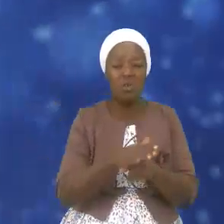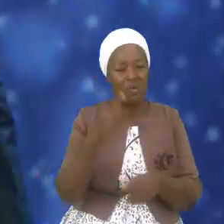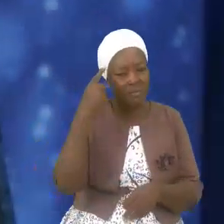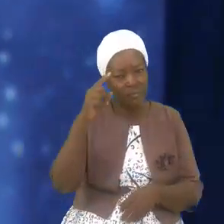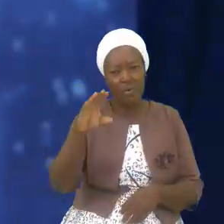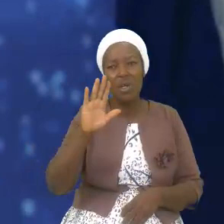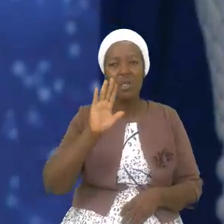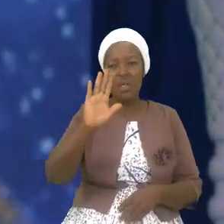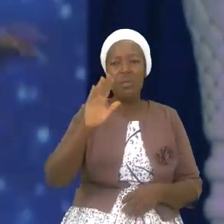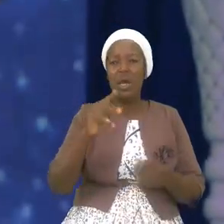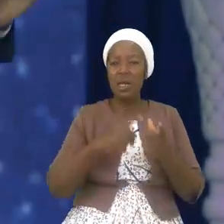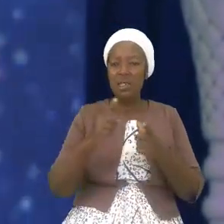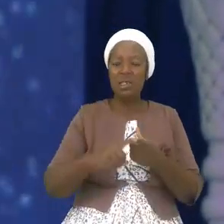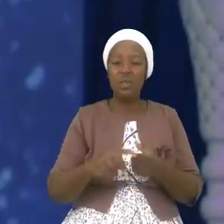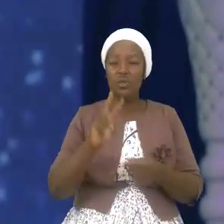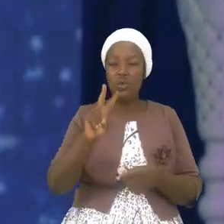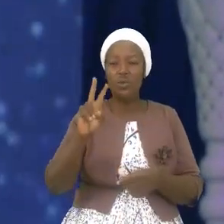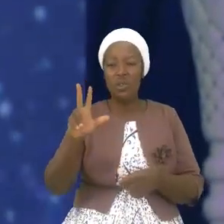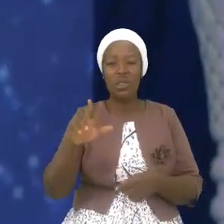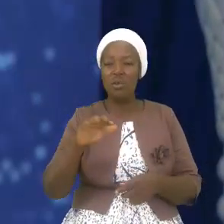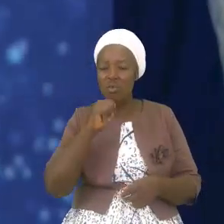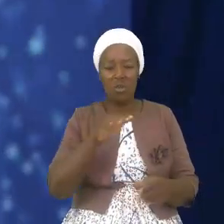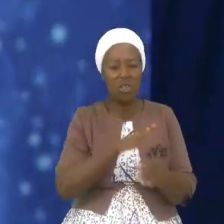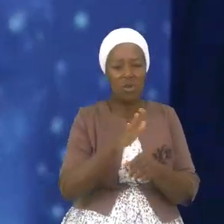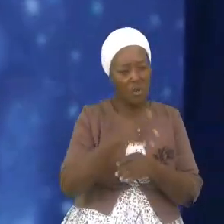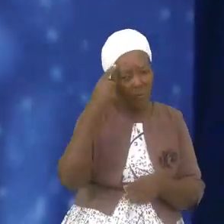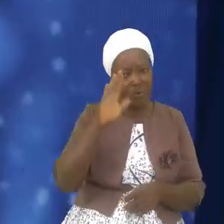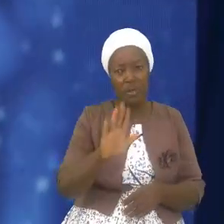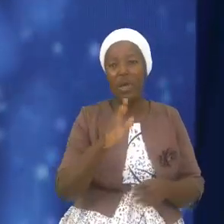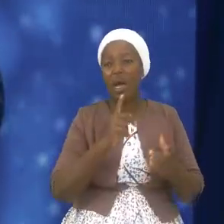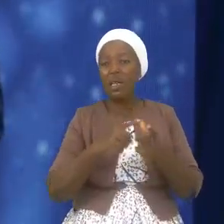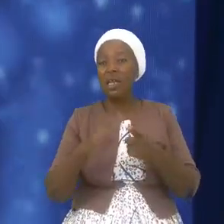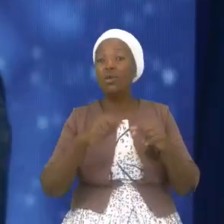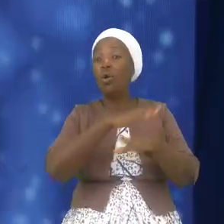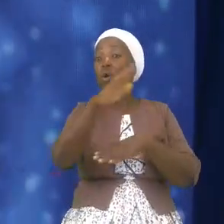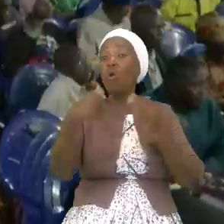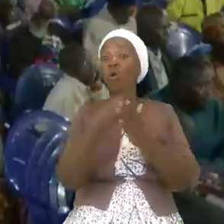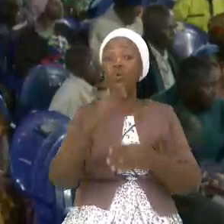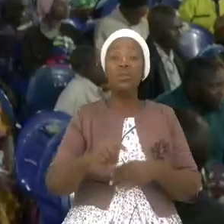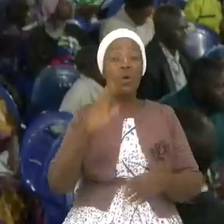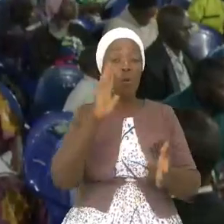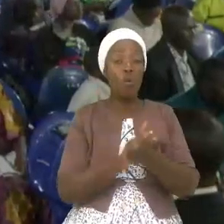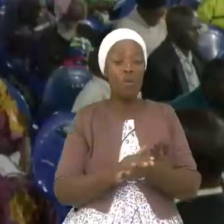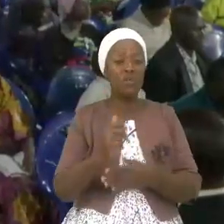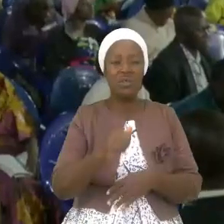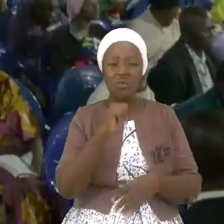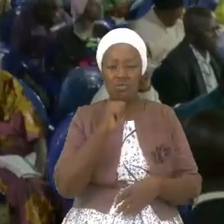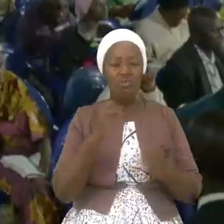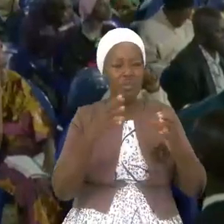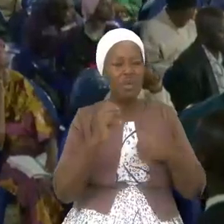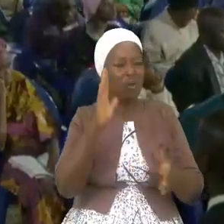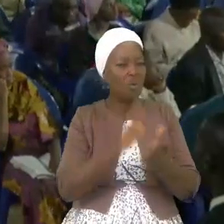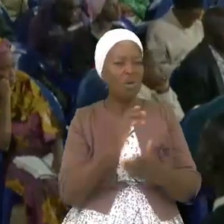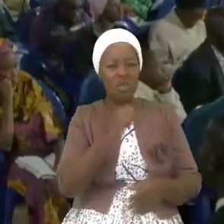the plurality of wives, they were not sufficient. He also had concubines. And then he called all